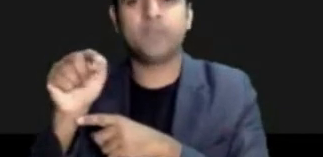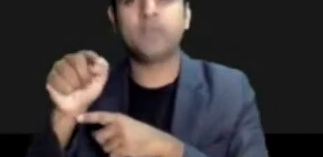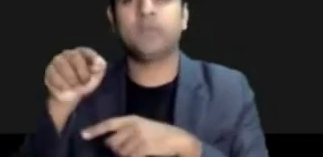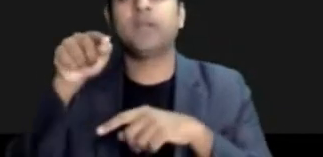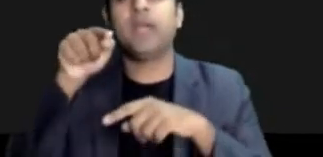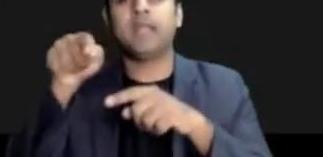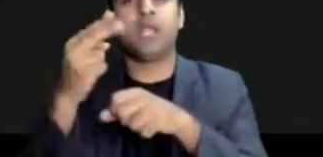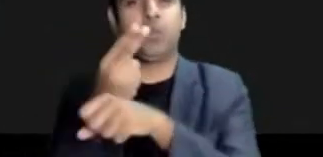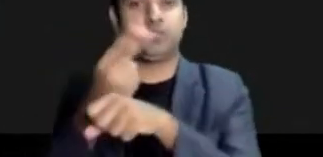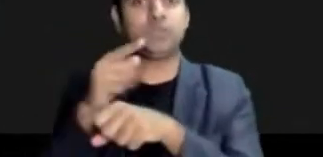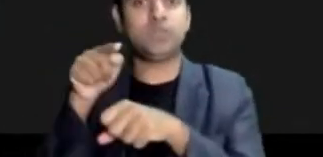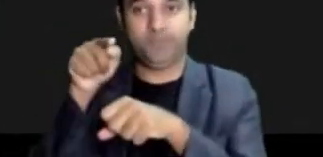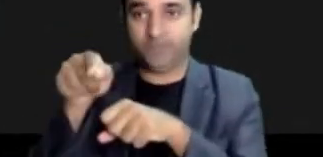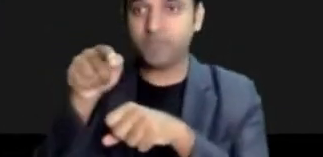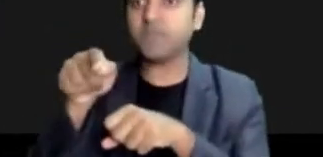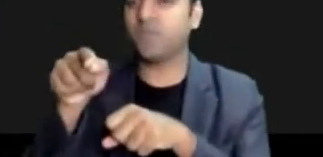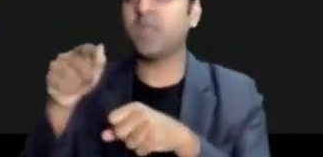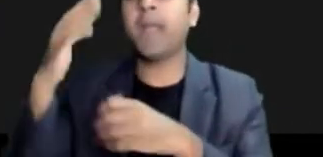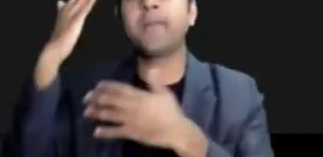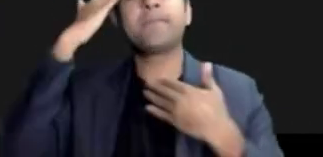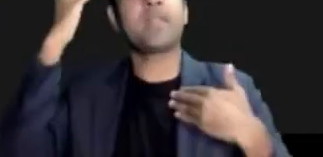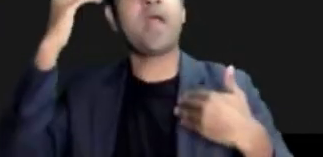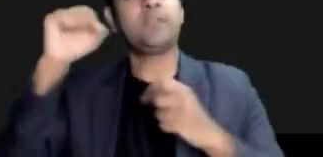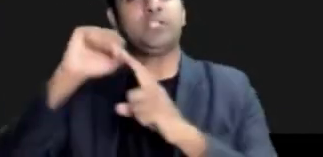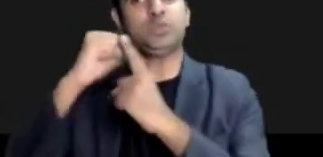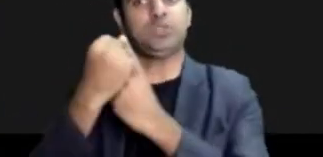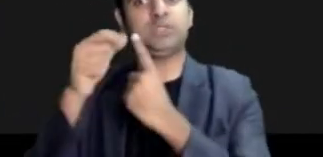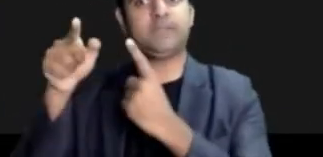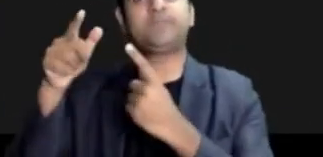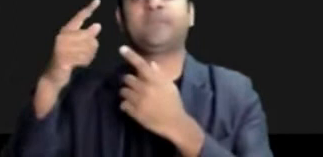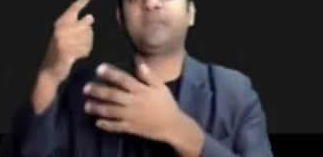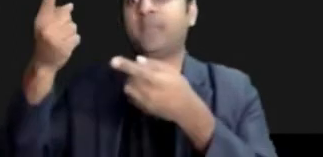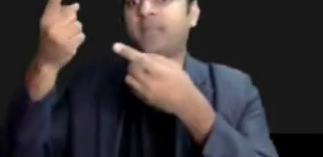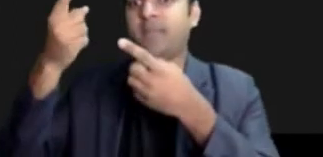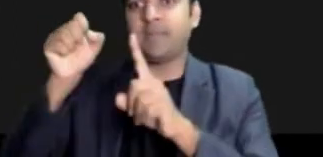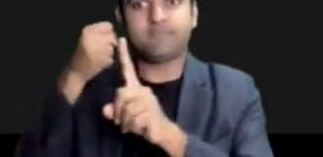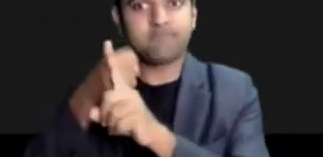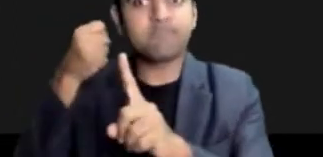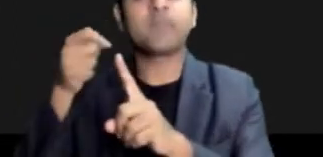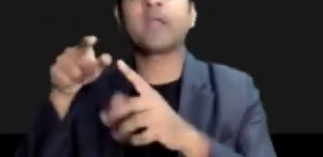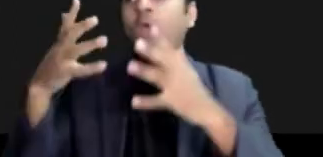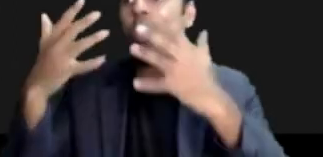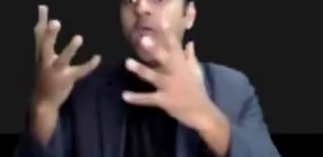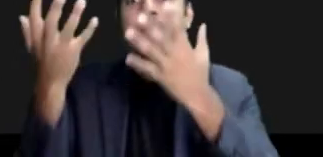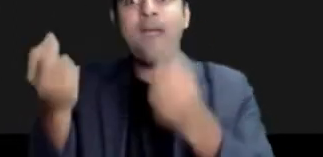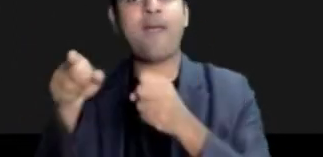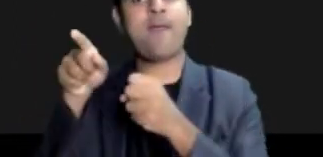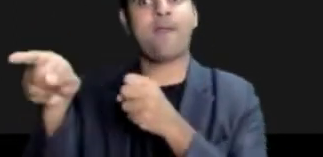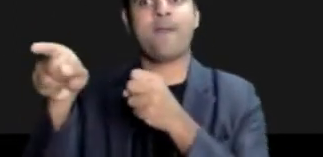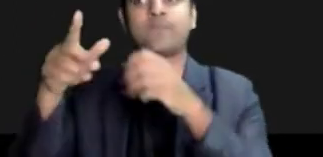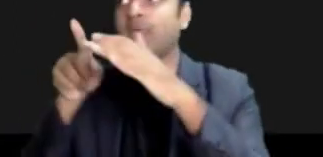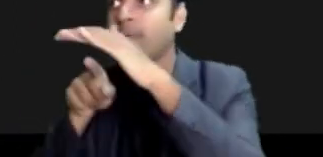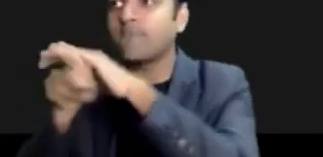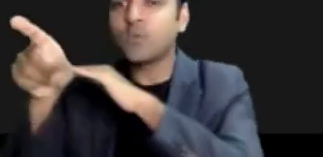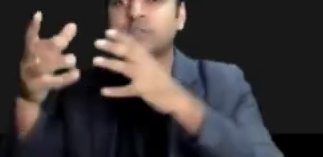of things, so that whenever they've gone maybe to an evacuation center, they should not be in